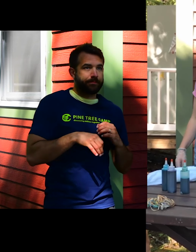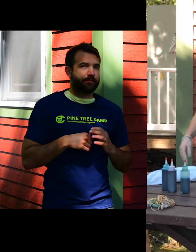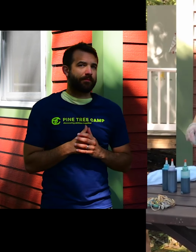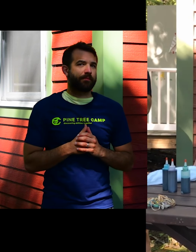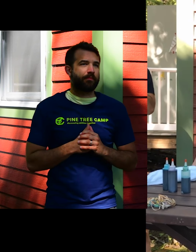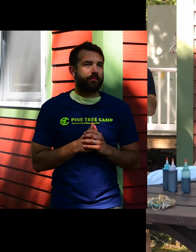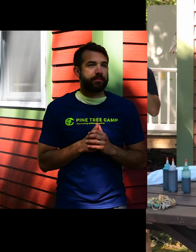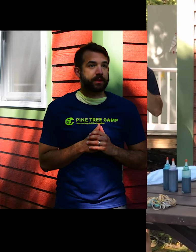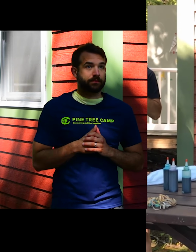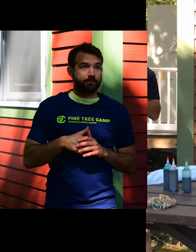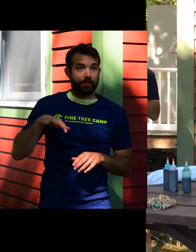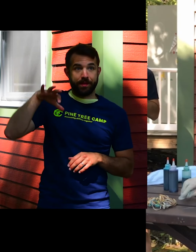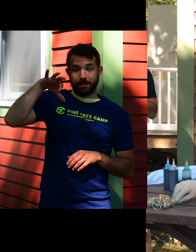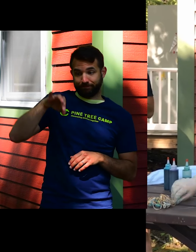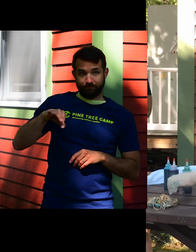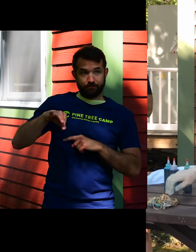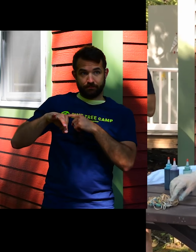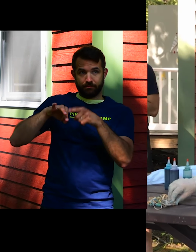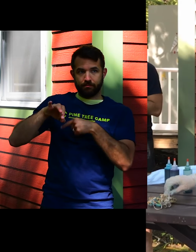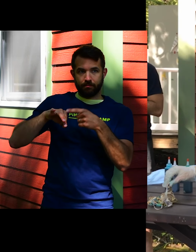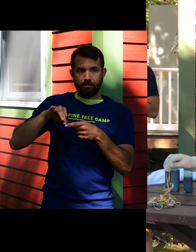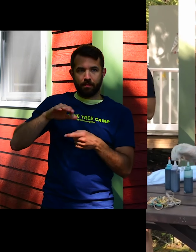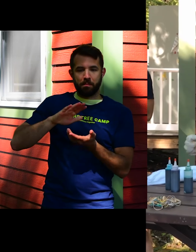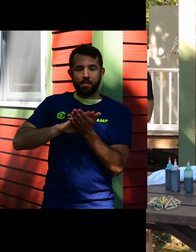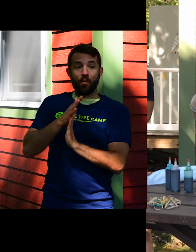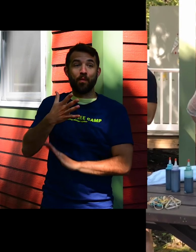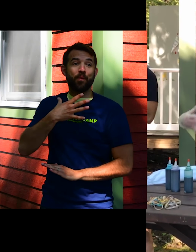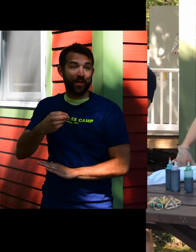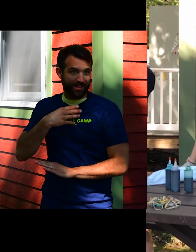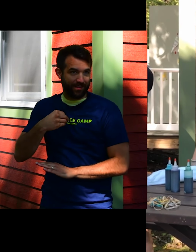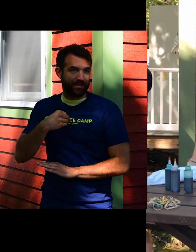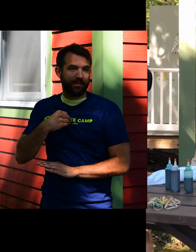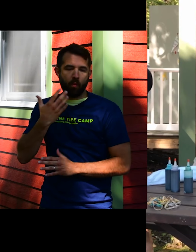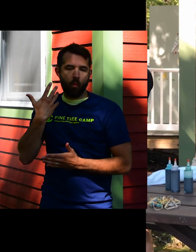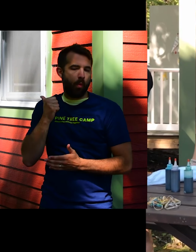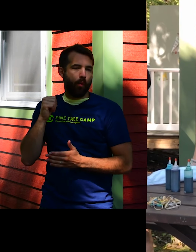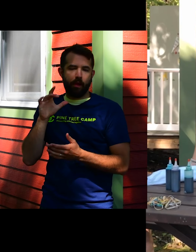And the rubber bands are going to leave a spot that's white or has not as much dye.